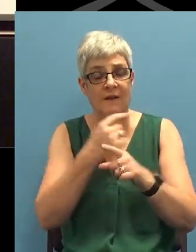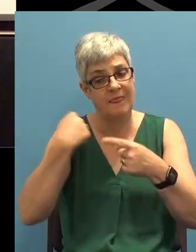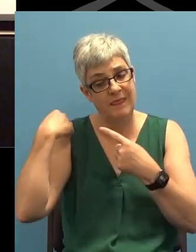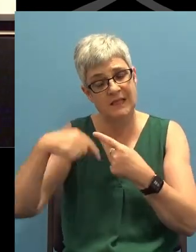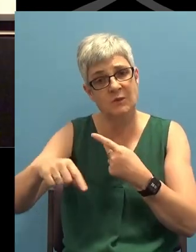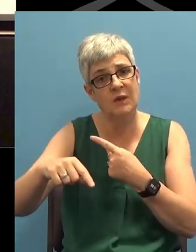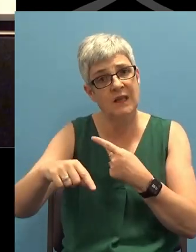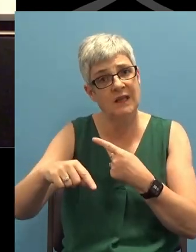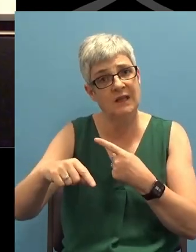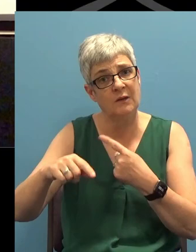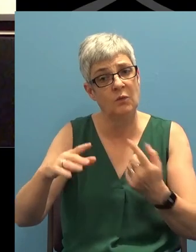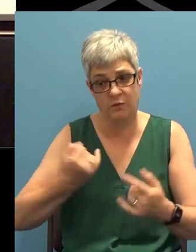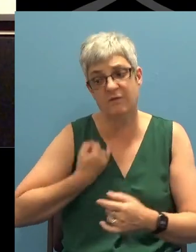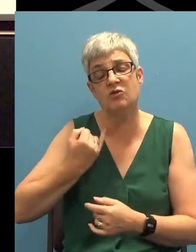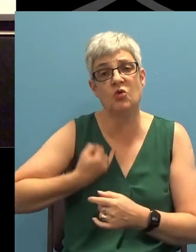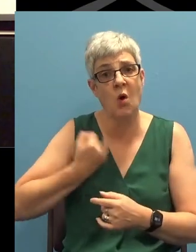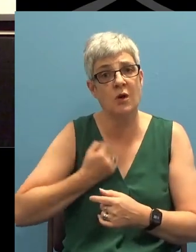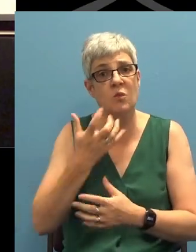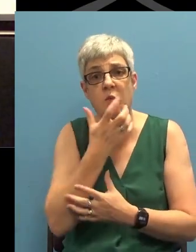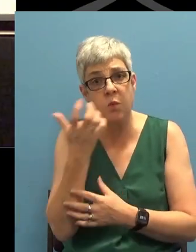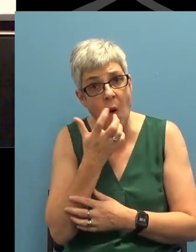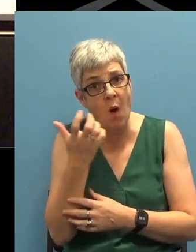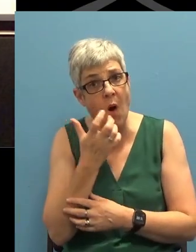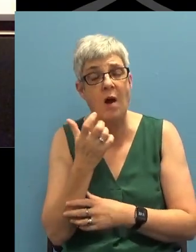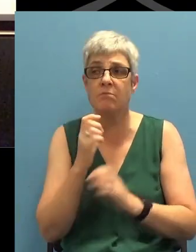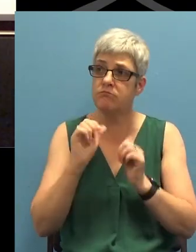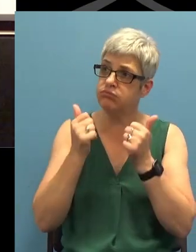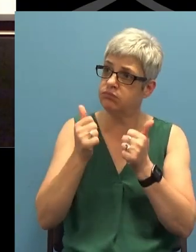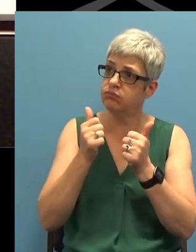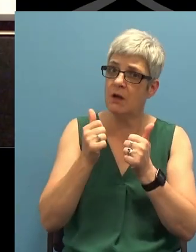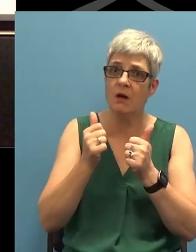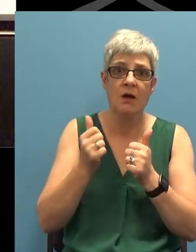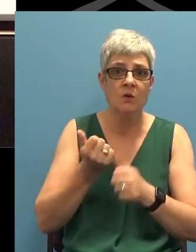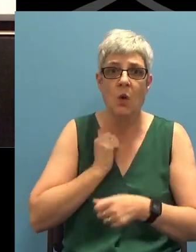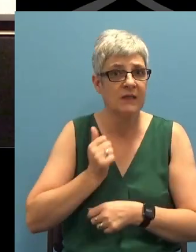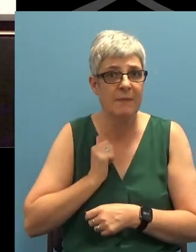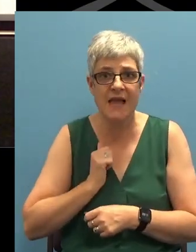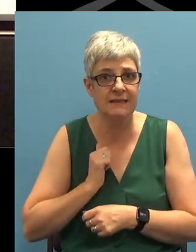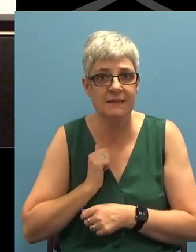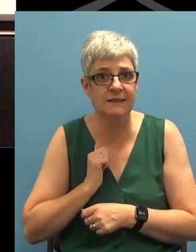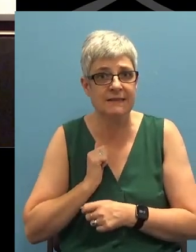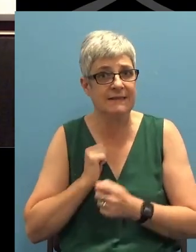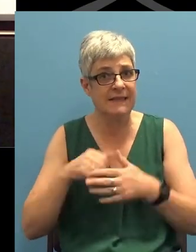enjoyed a couple of more temperate and unexpected days here,